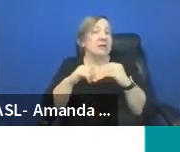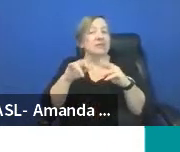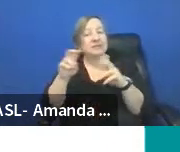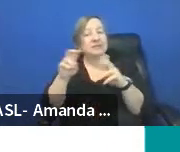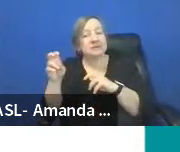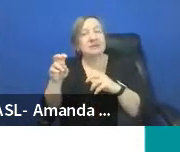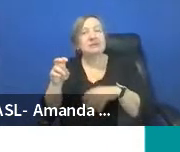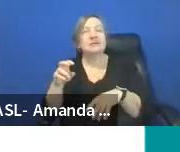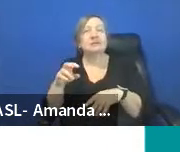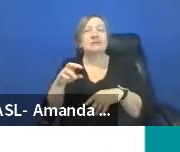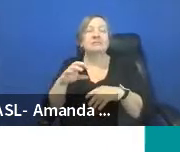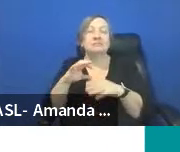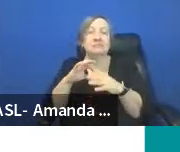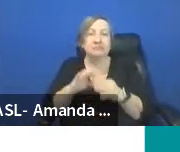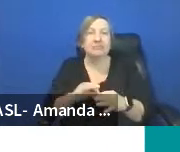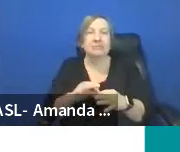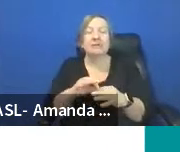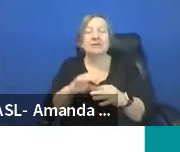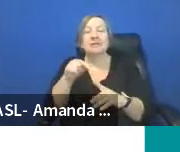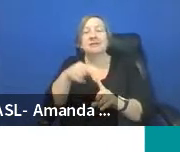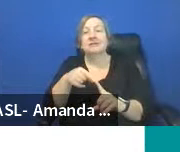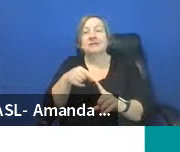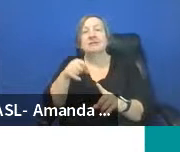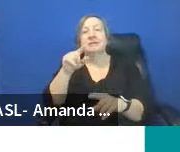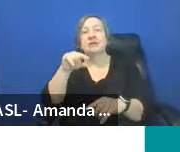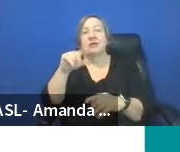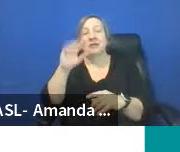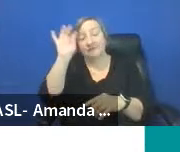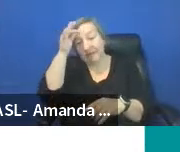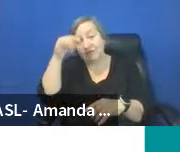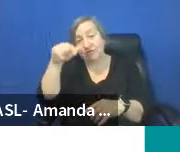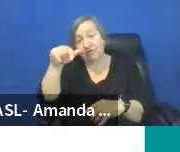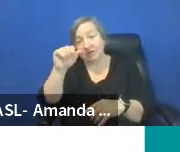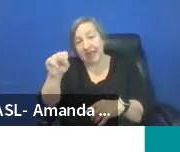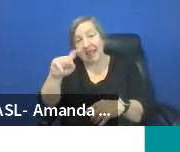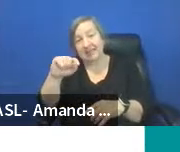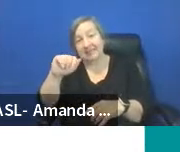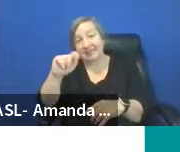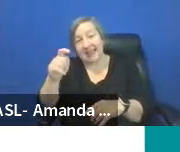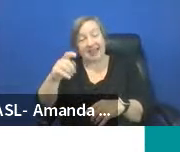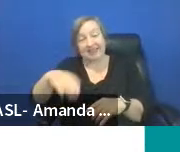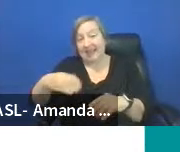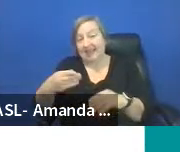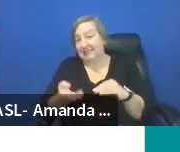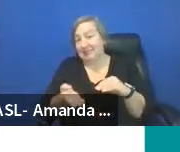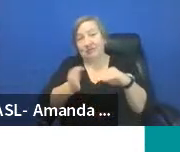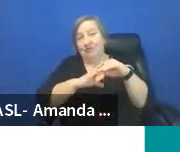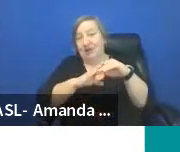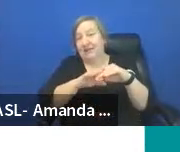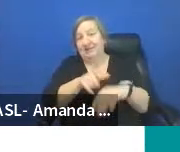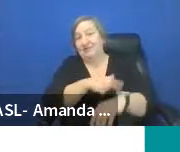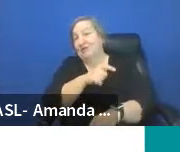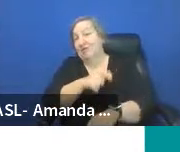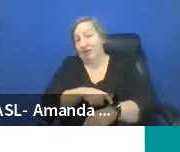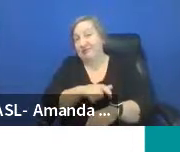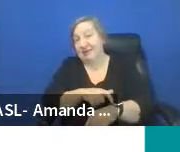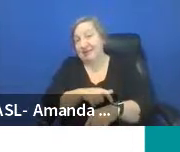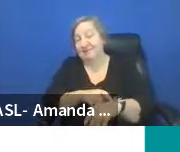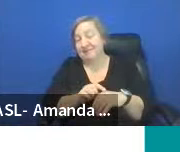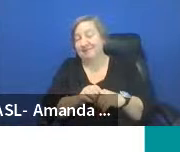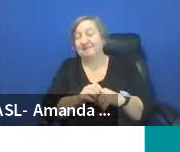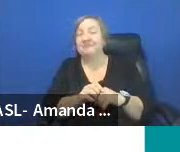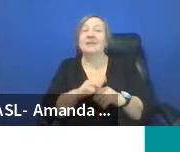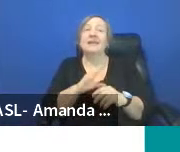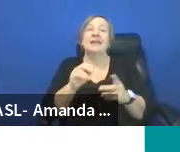transportation generally. So the federal gas tax has not been raised in a long time. And